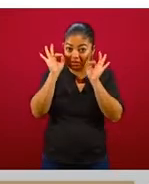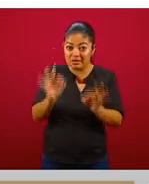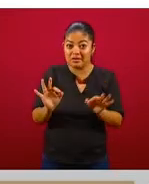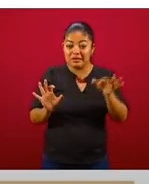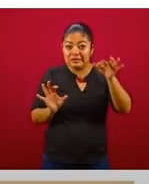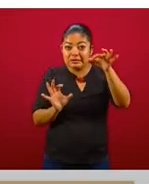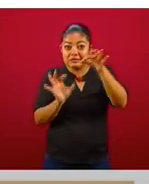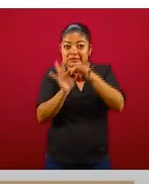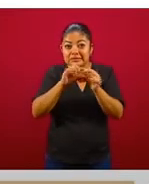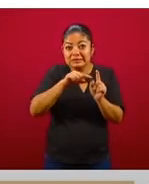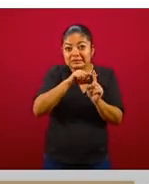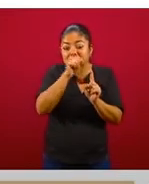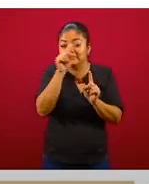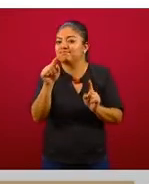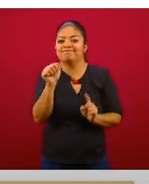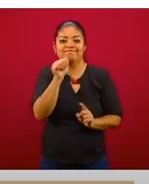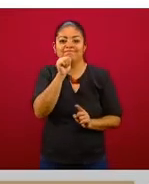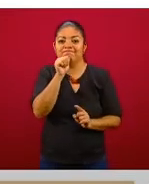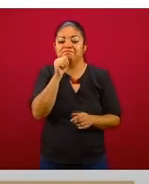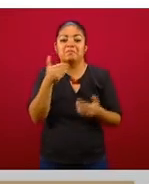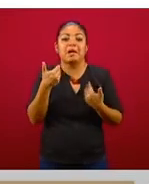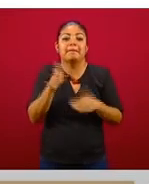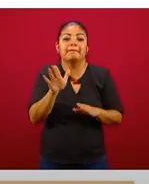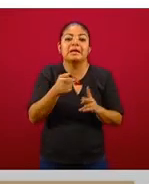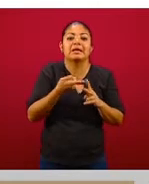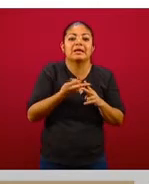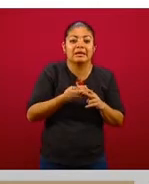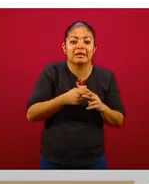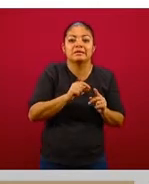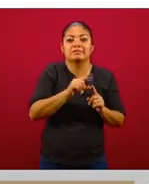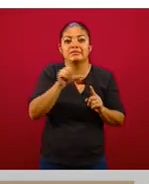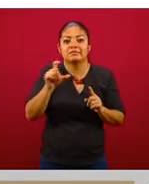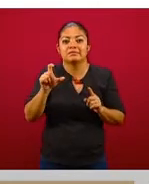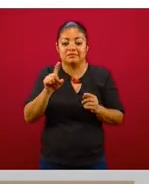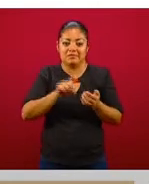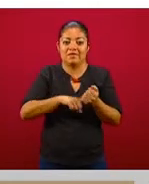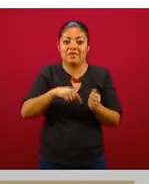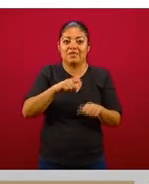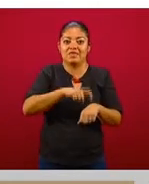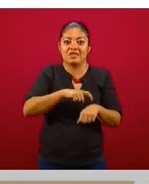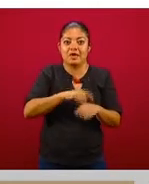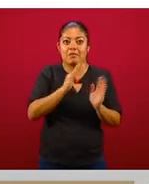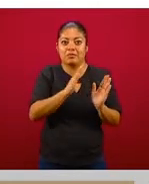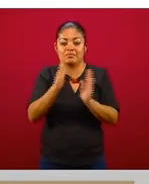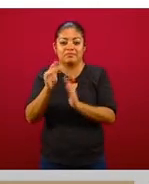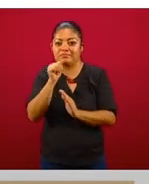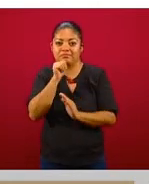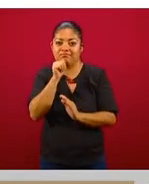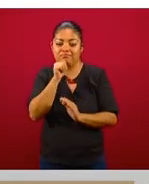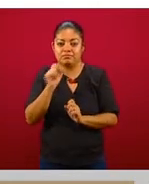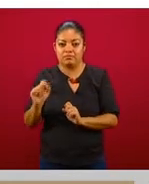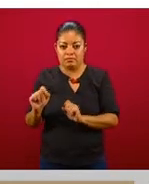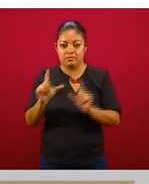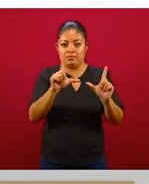una sporadic, so curva we única. can't really Hay predict dispersión there. territorial We have y a hay lot of dispersión en el dispersion tiempo. in the La territory siguiente. and in time.